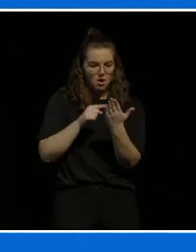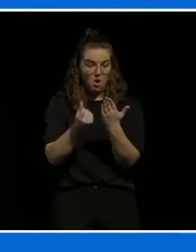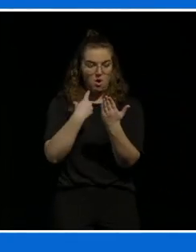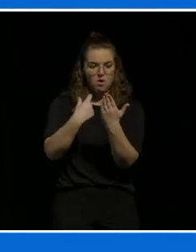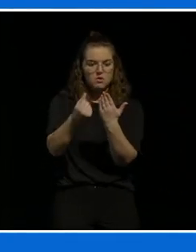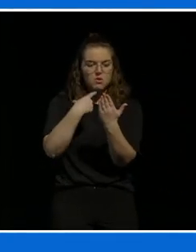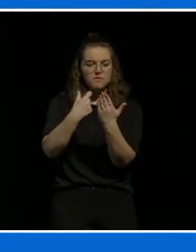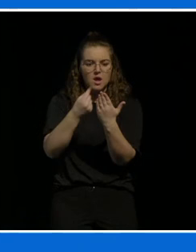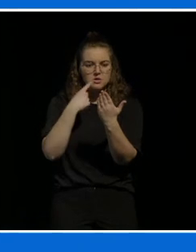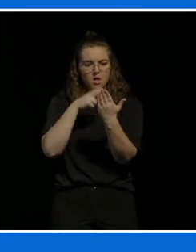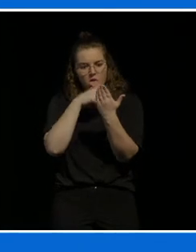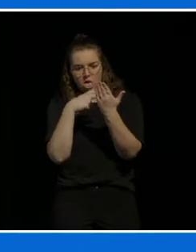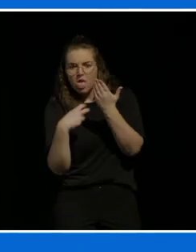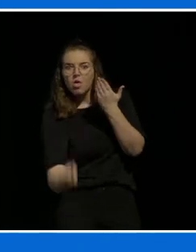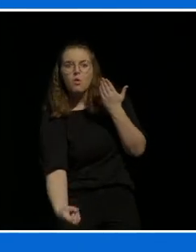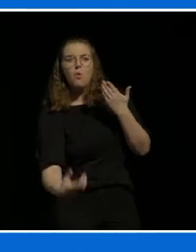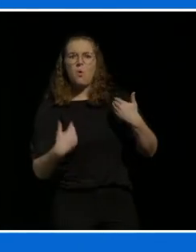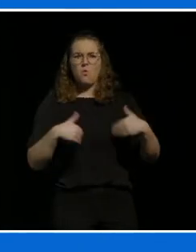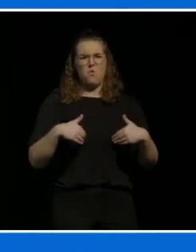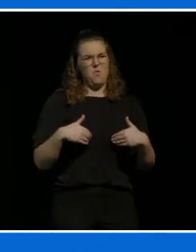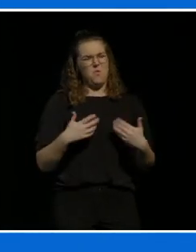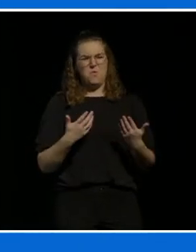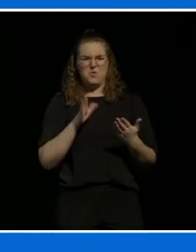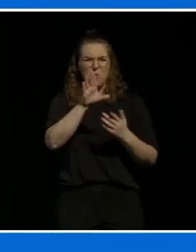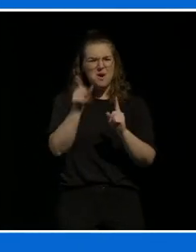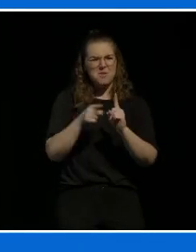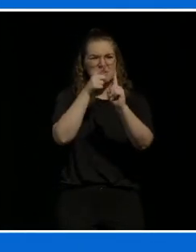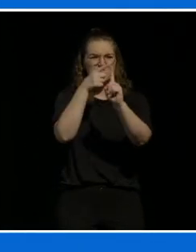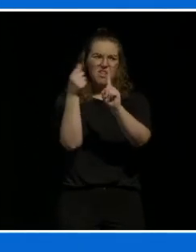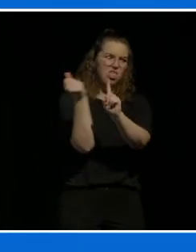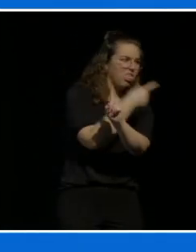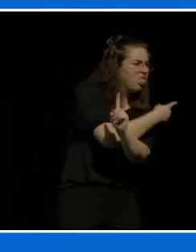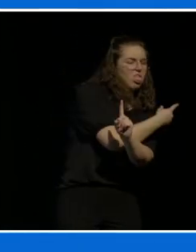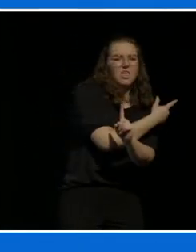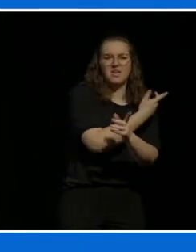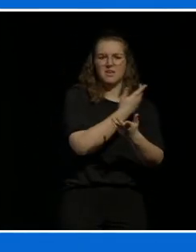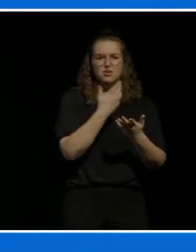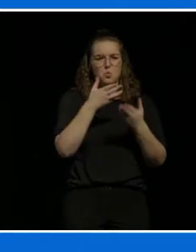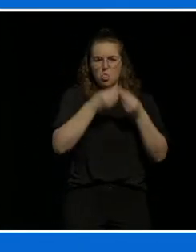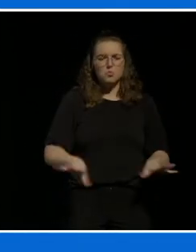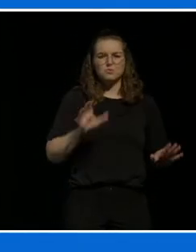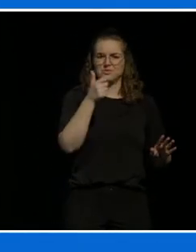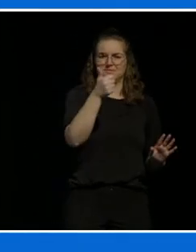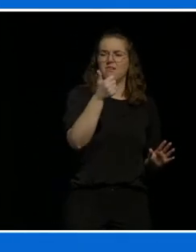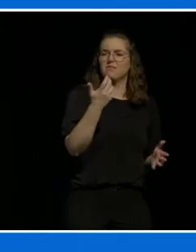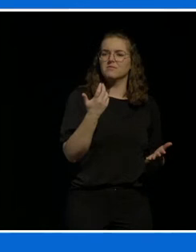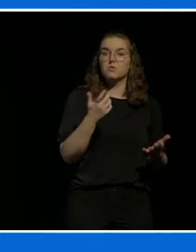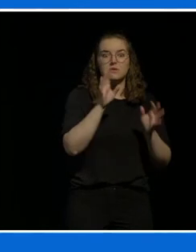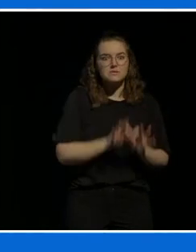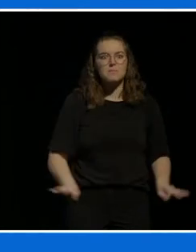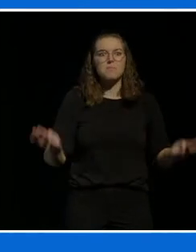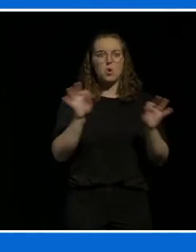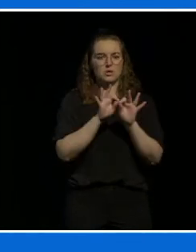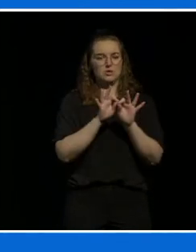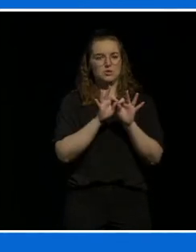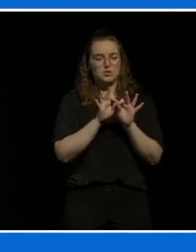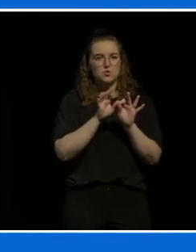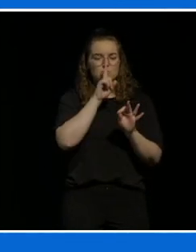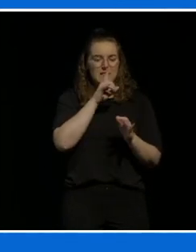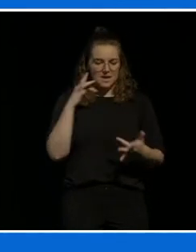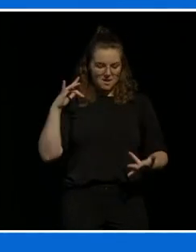getting lost in the rabbit hole, it takes you away from that mission and sometimes yourself. So it's important to get right and get fit